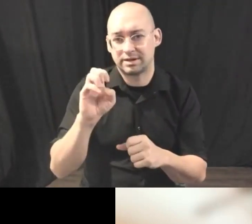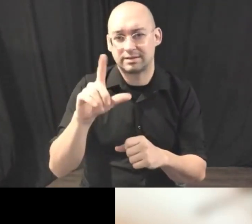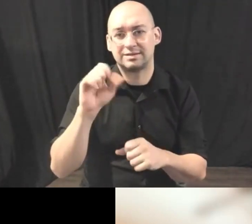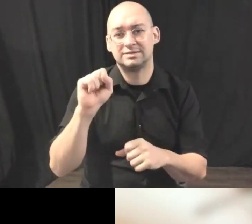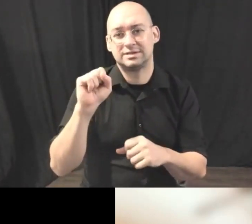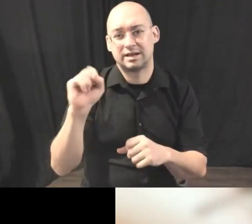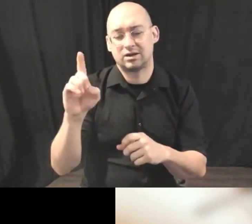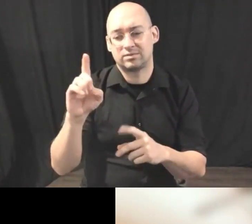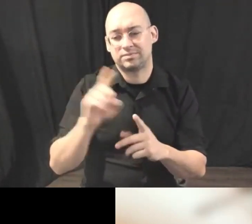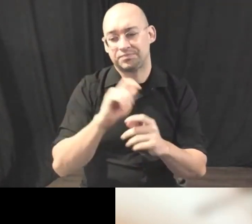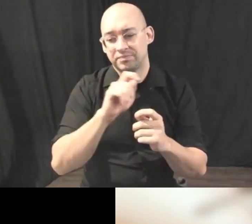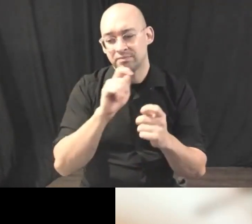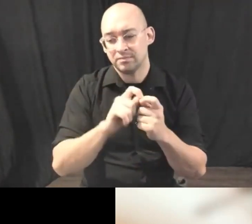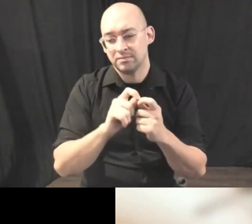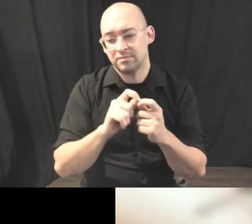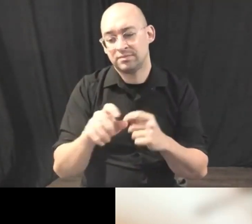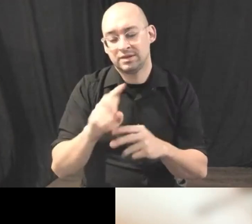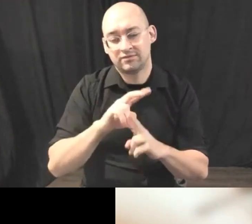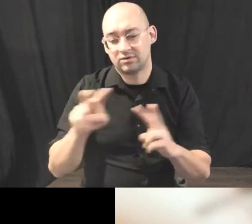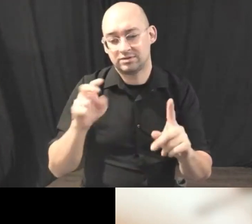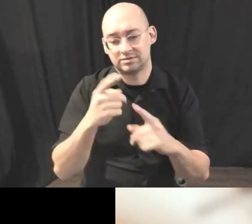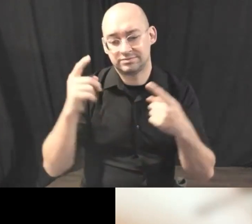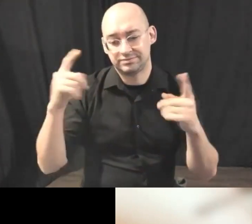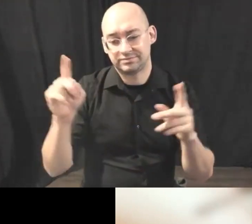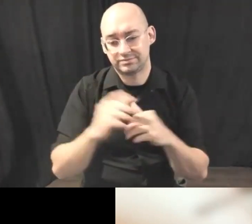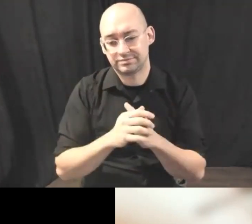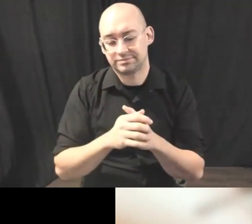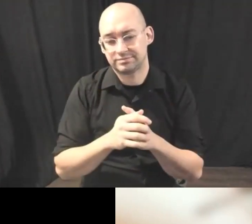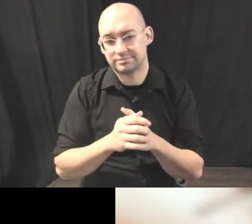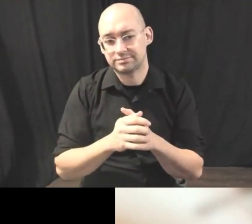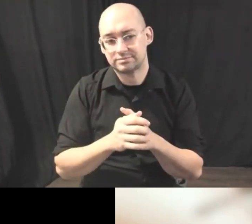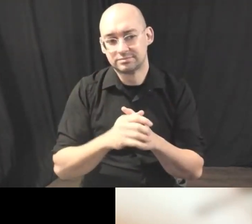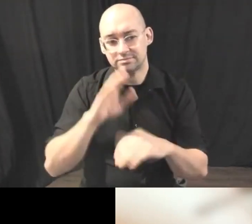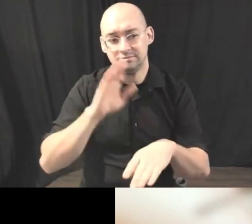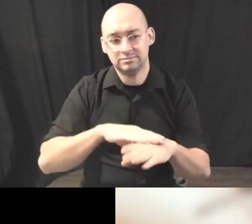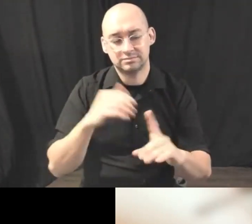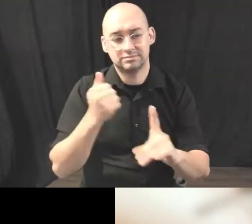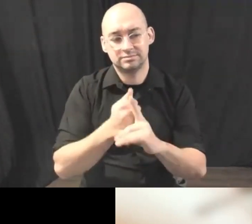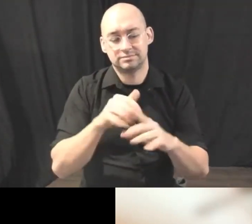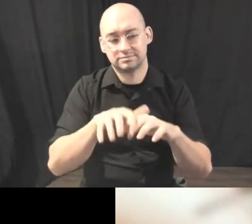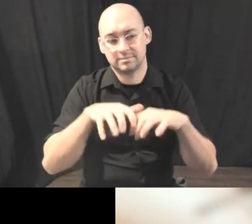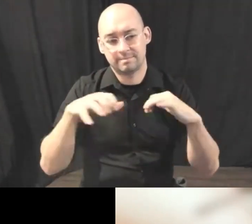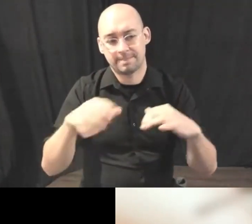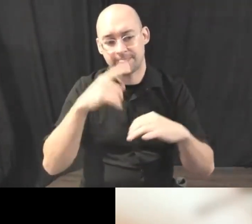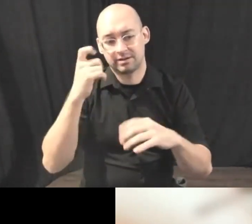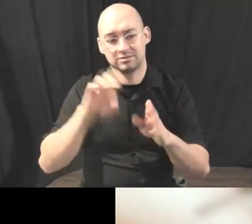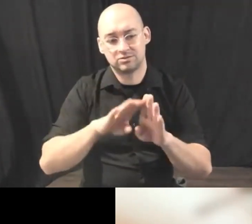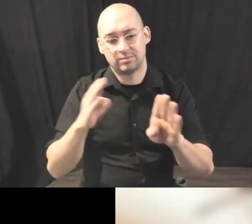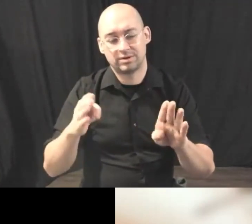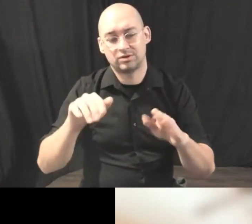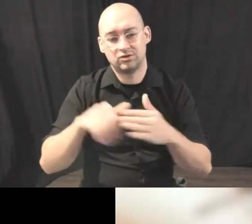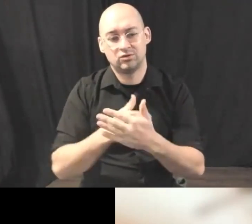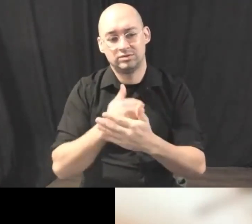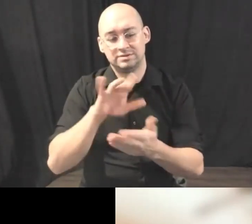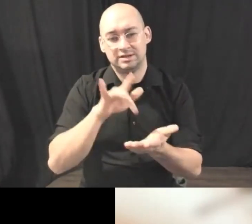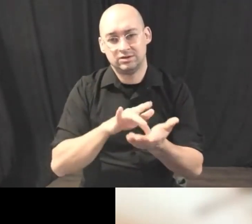have been extremely successful. Melinda from Serving Seniors is actually on the Impact Committee, wasn't able to be here today because they're opening a new center, so she had to be there